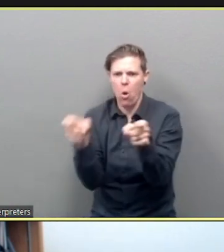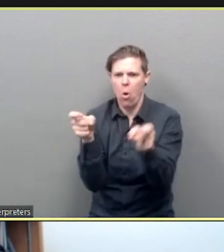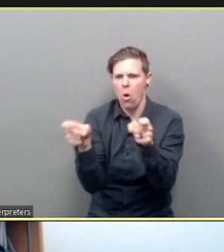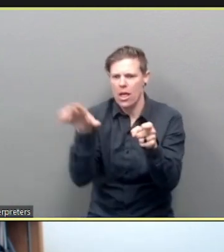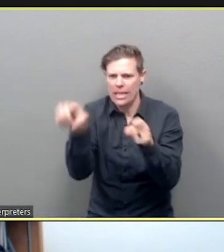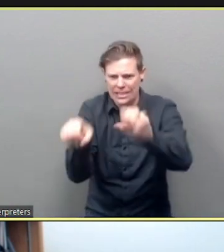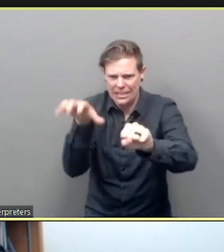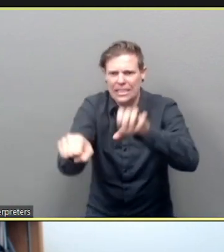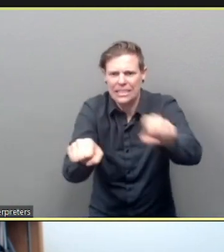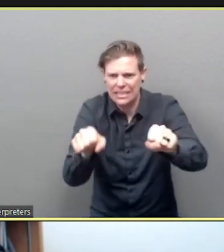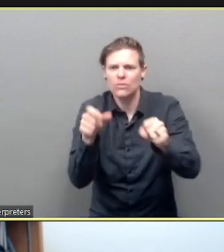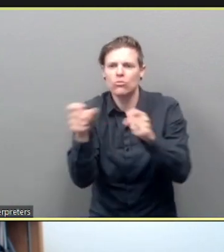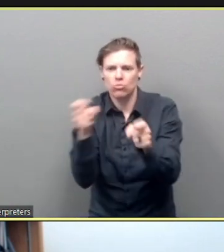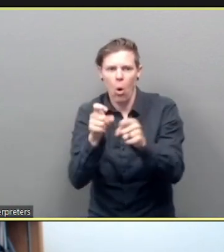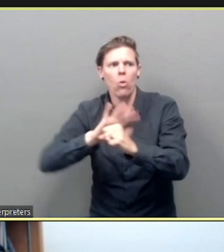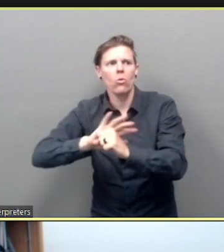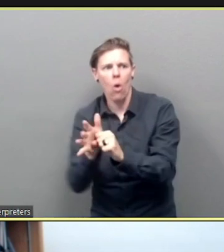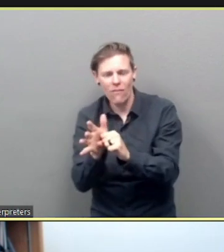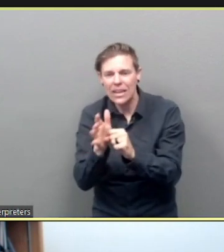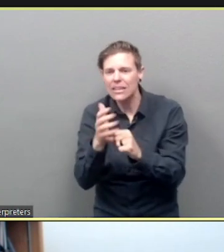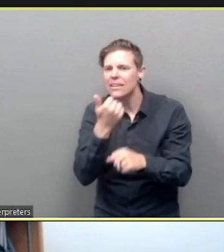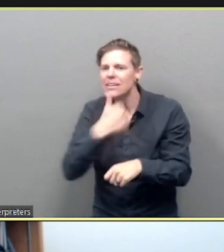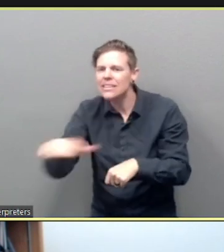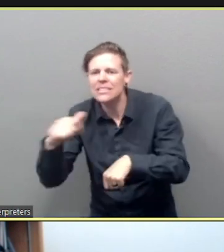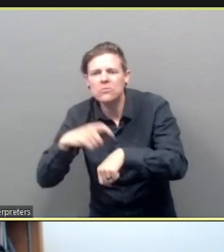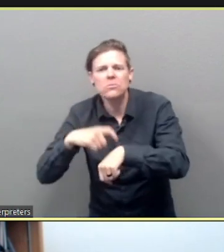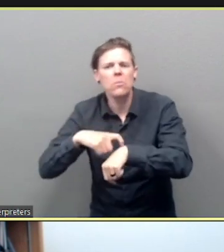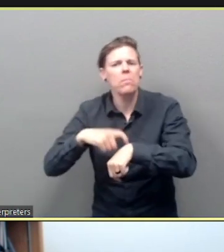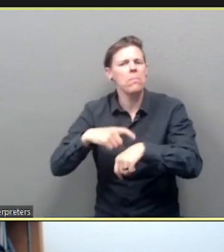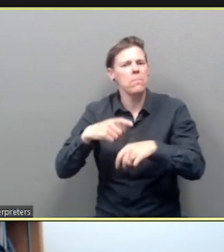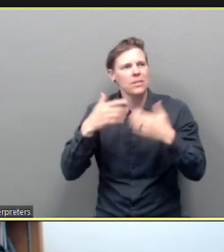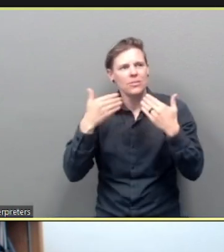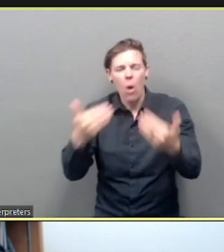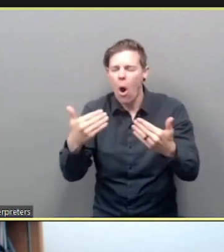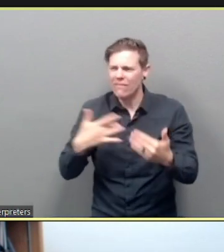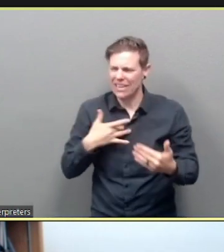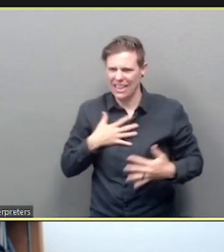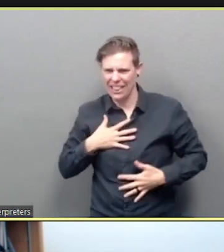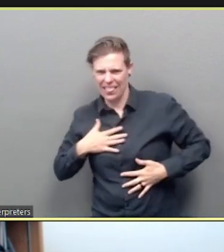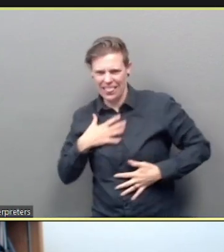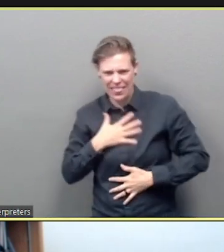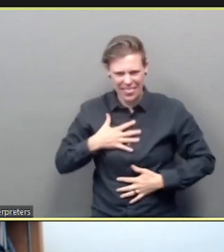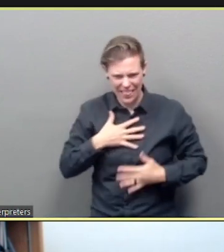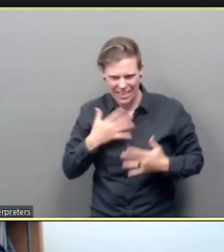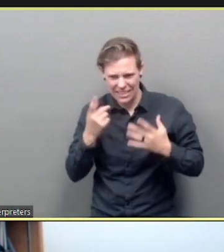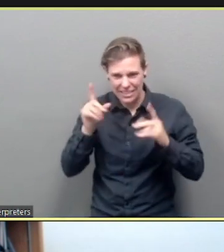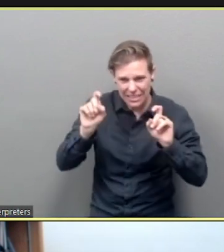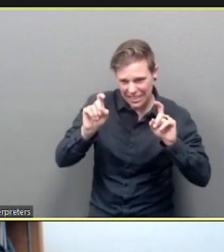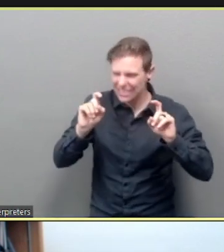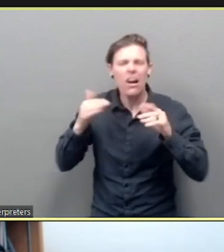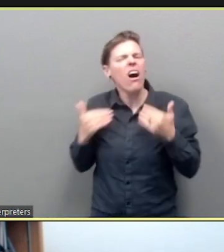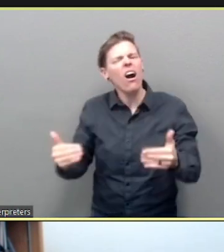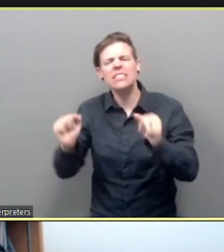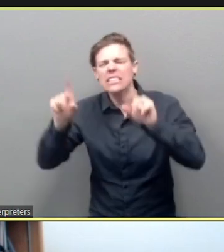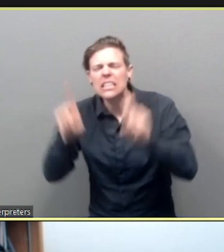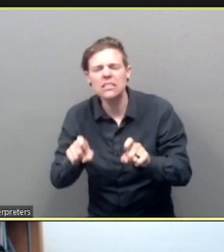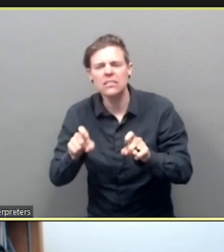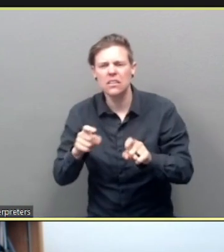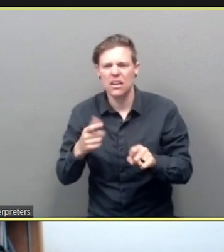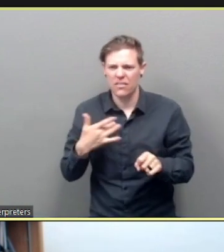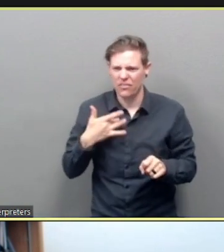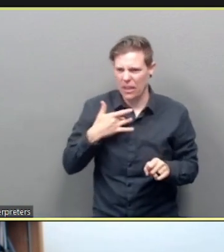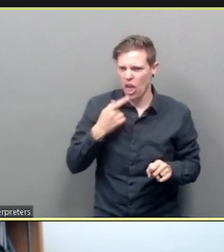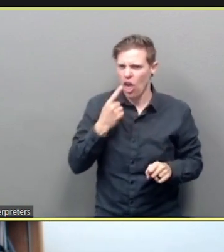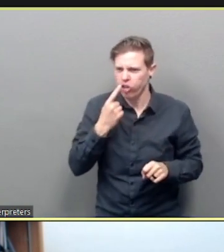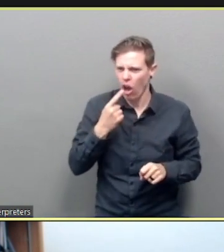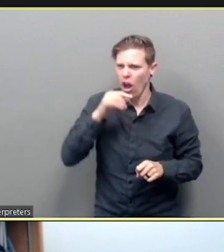symptoms, please get your children tested for SARS-CoV-2. It will really help us keep our schools